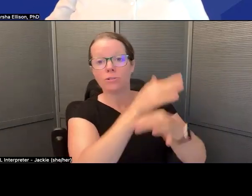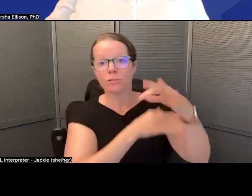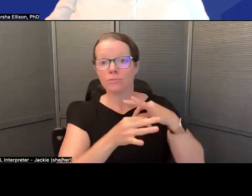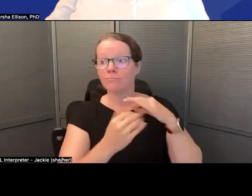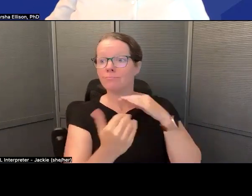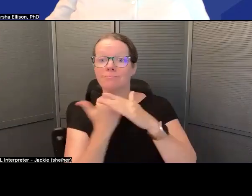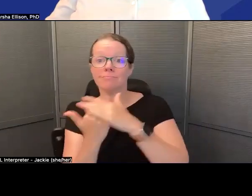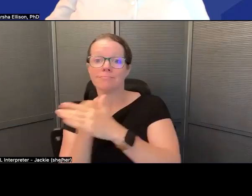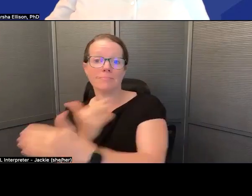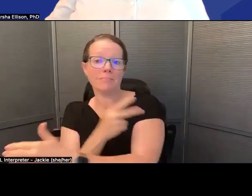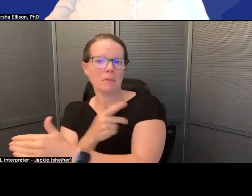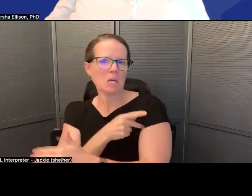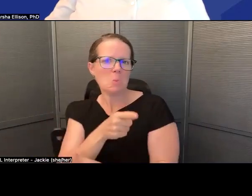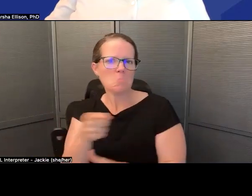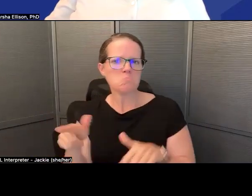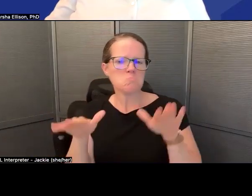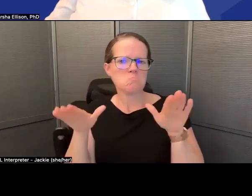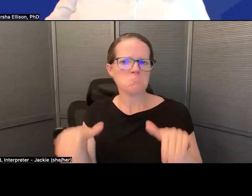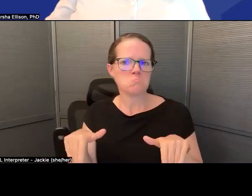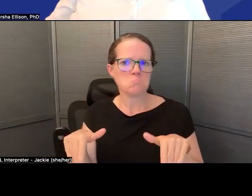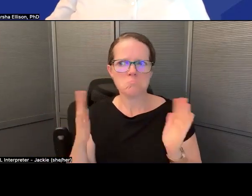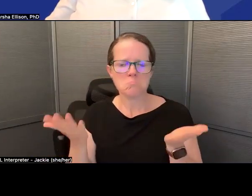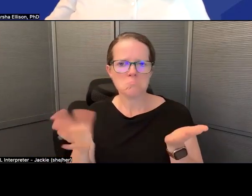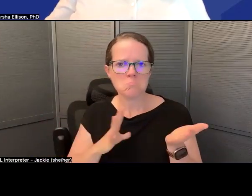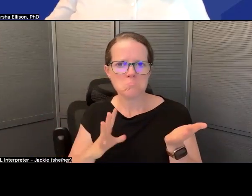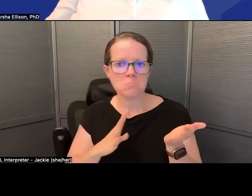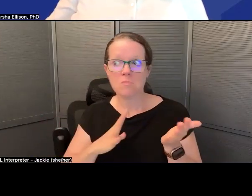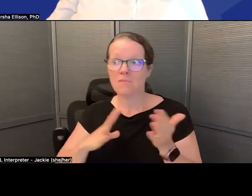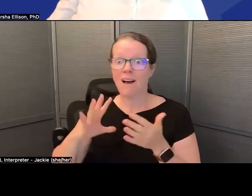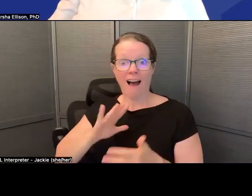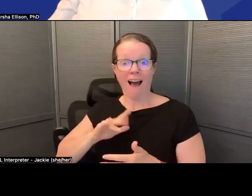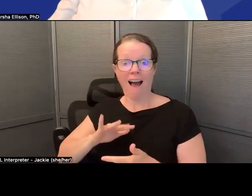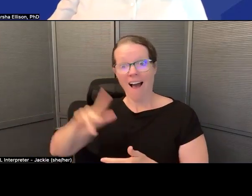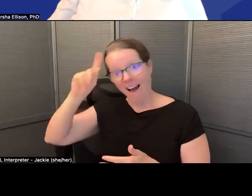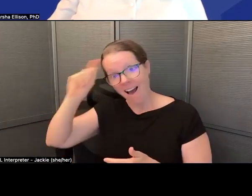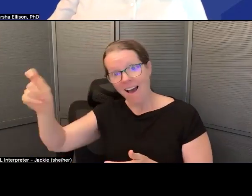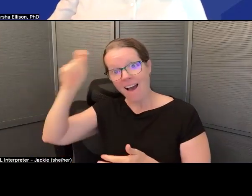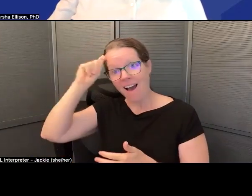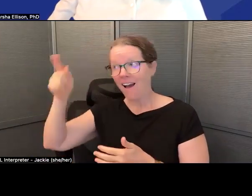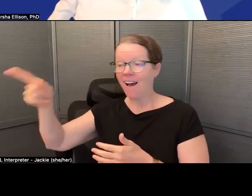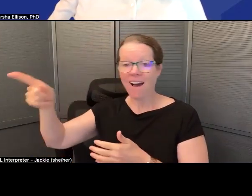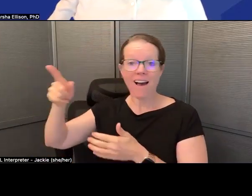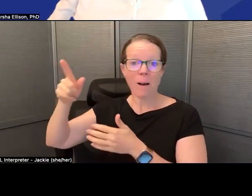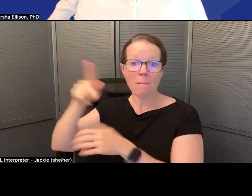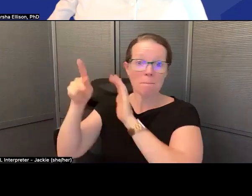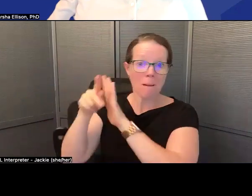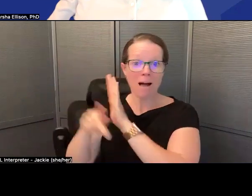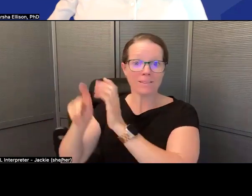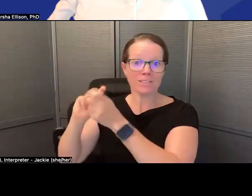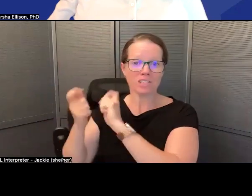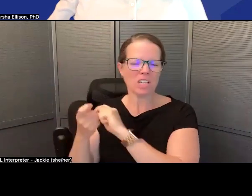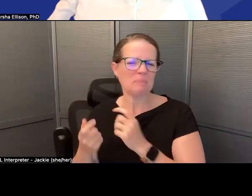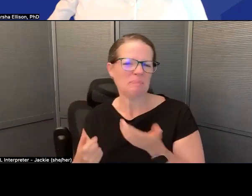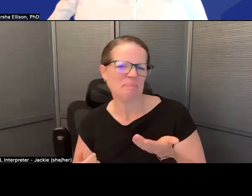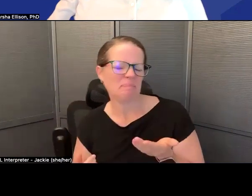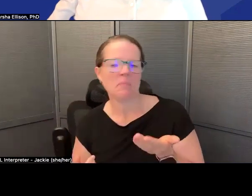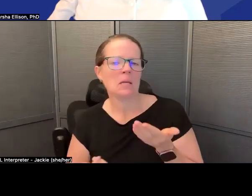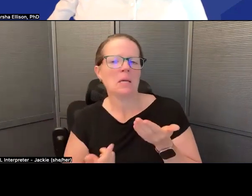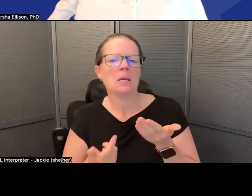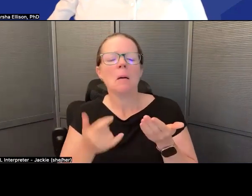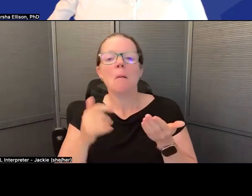on the unit. But that was a smaller voice compared to the larger voice of satisfaction with